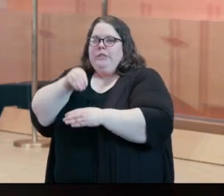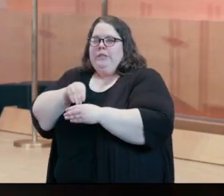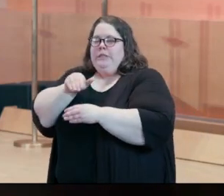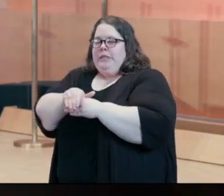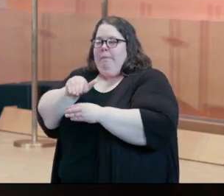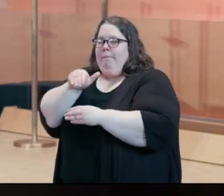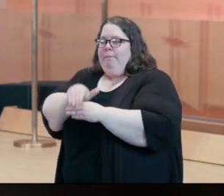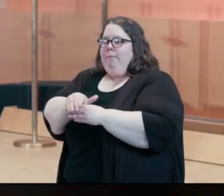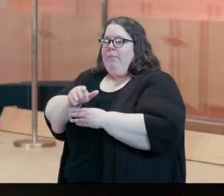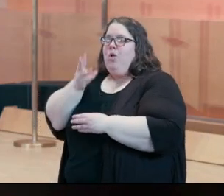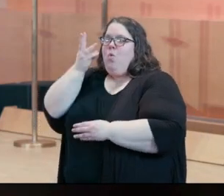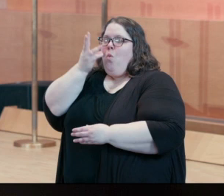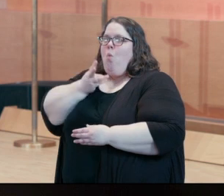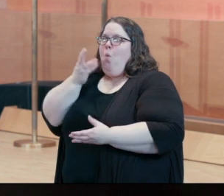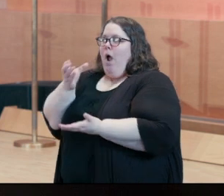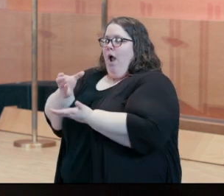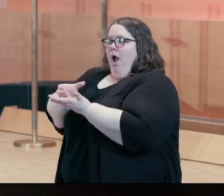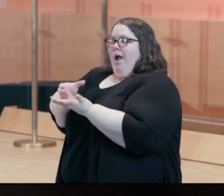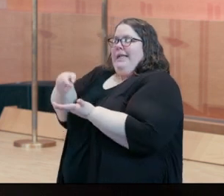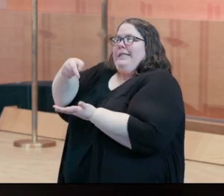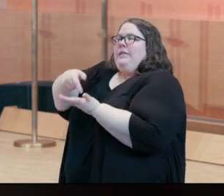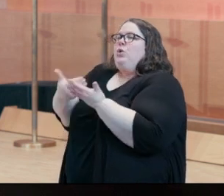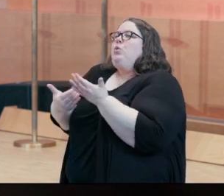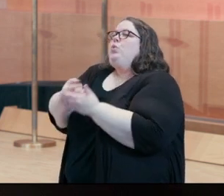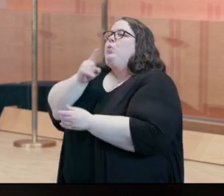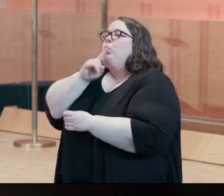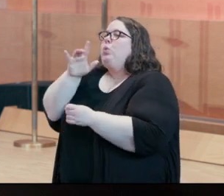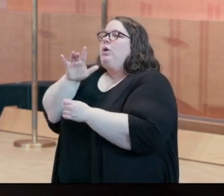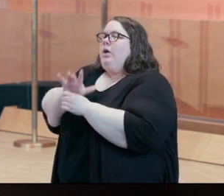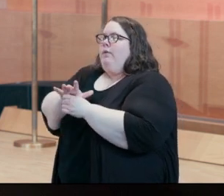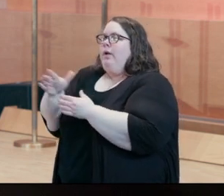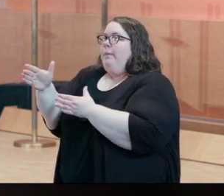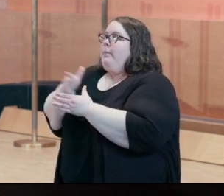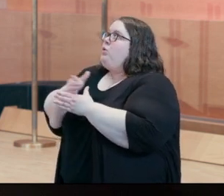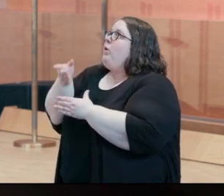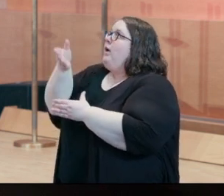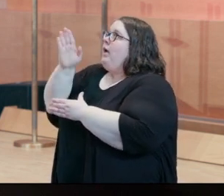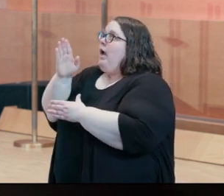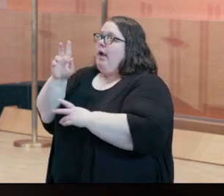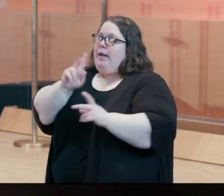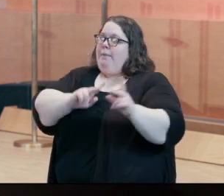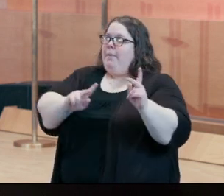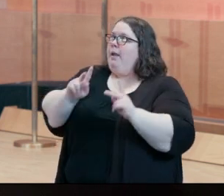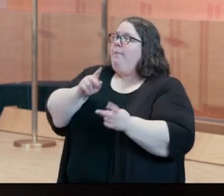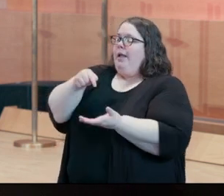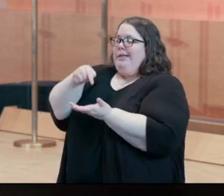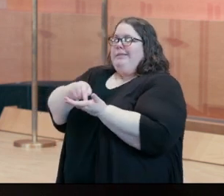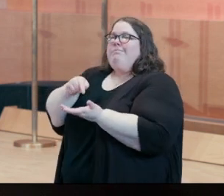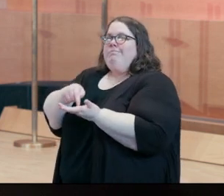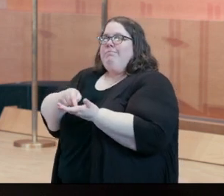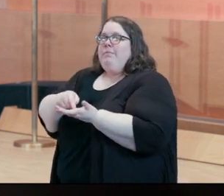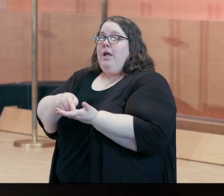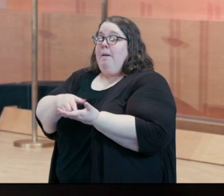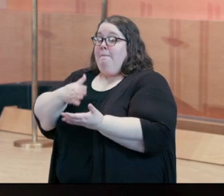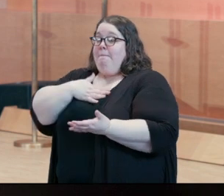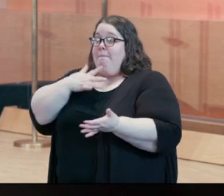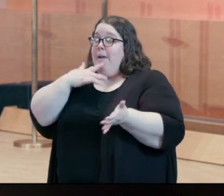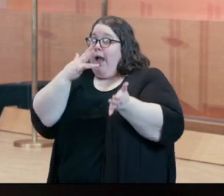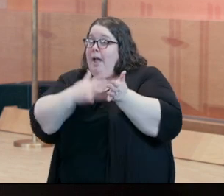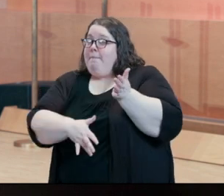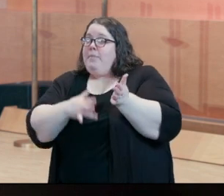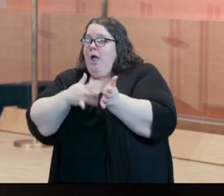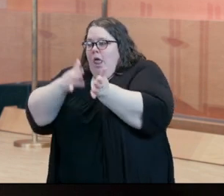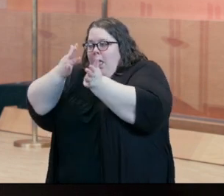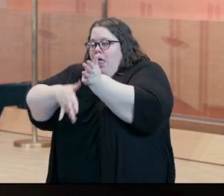cup is the new covenant between God and his people, an agreement confirmed with my blood, which is poured